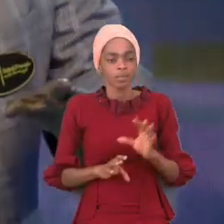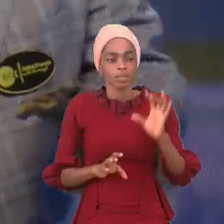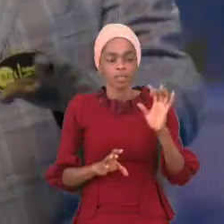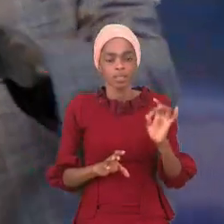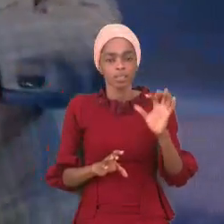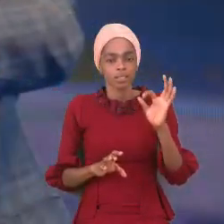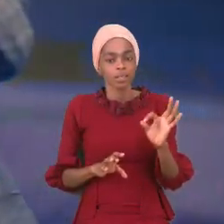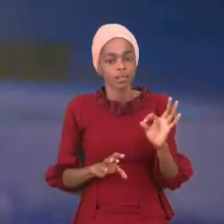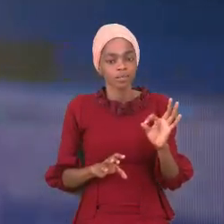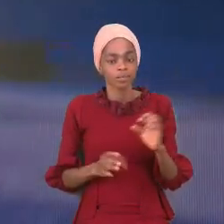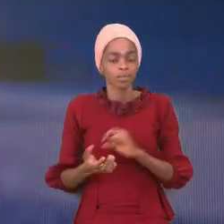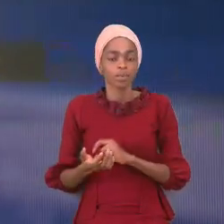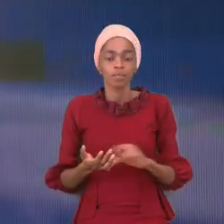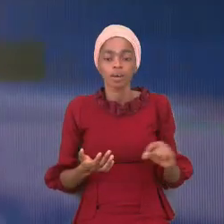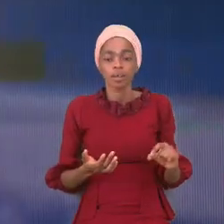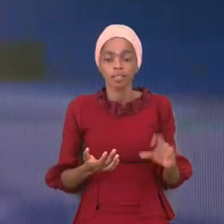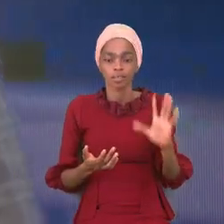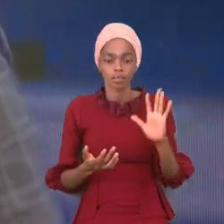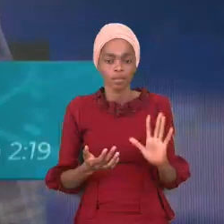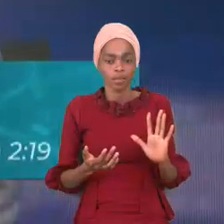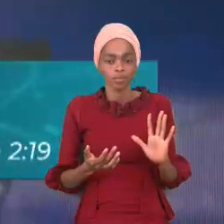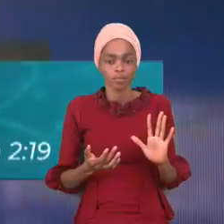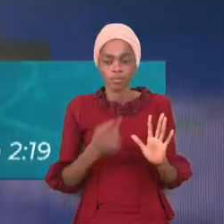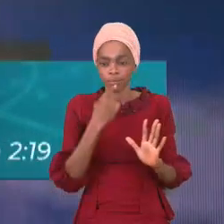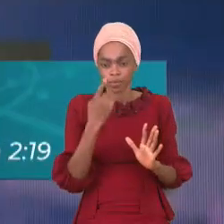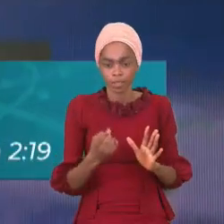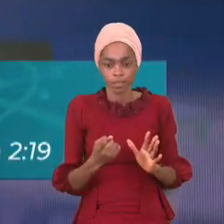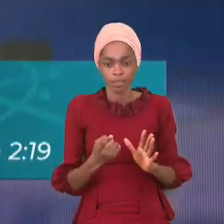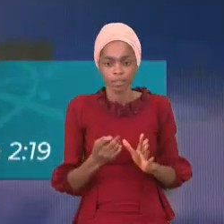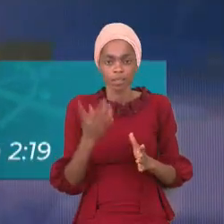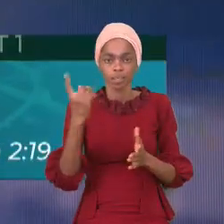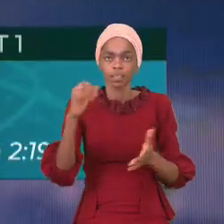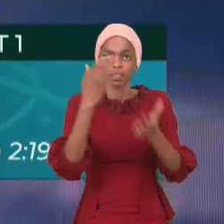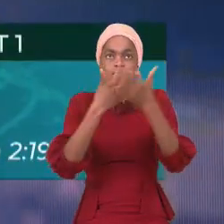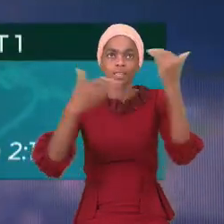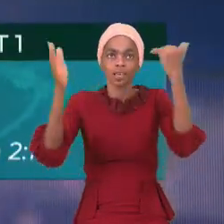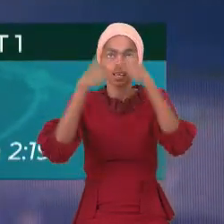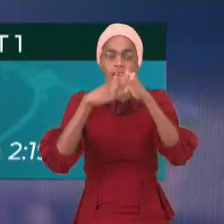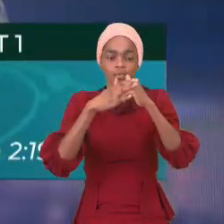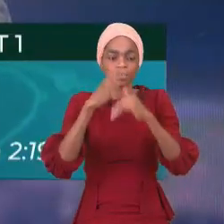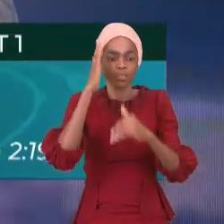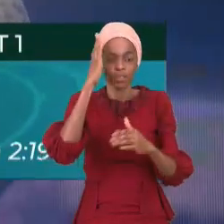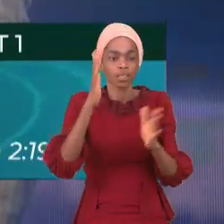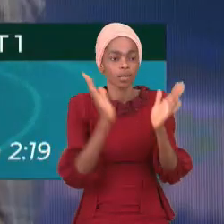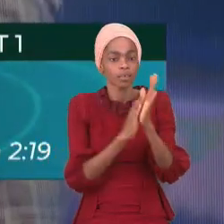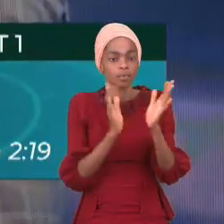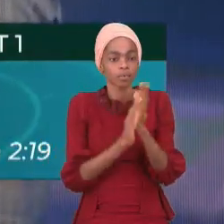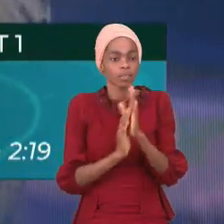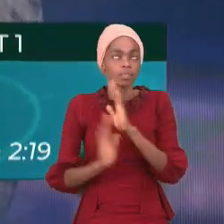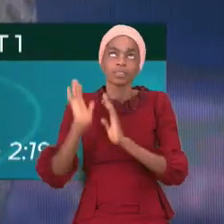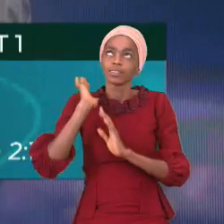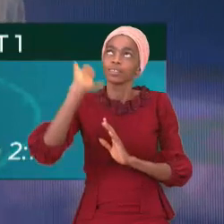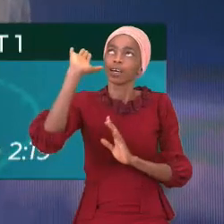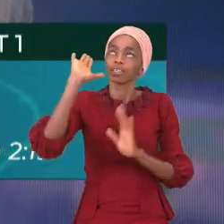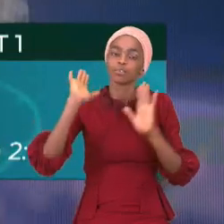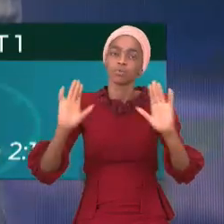78:9. I'm reading from verse 5. It says, the heavens shall praise thy wonders,